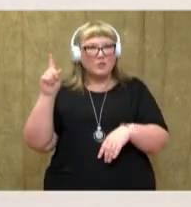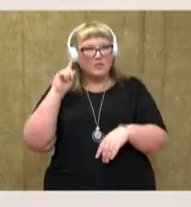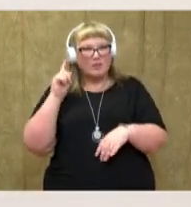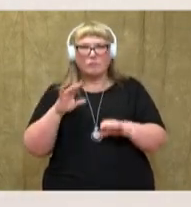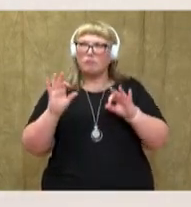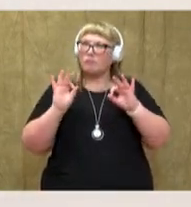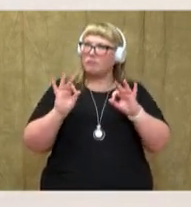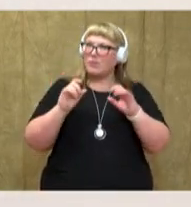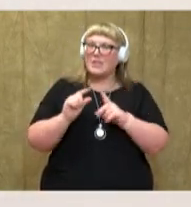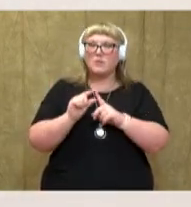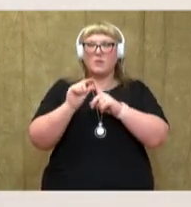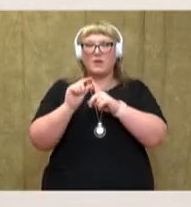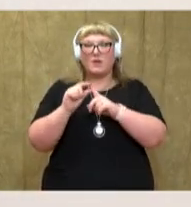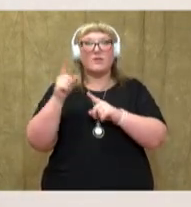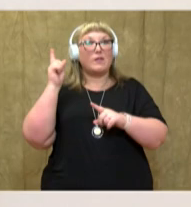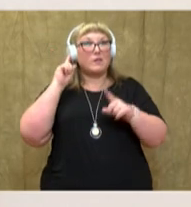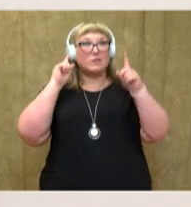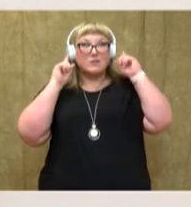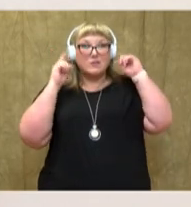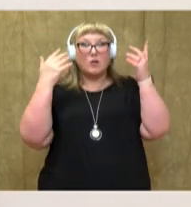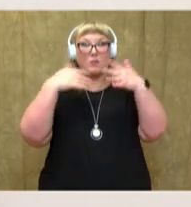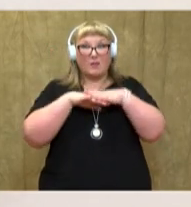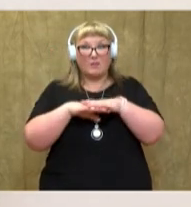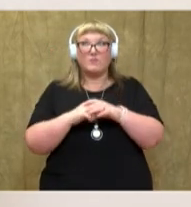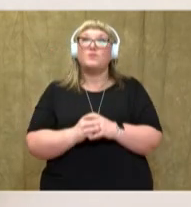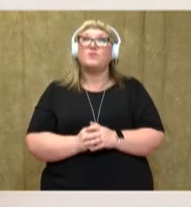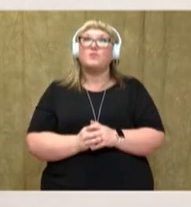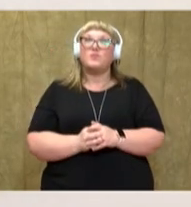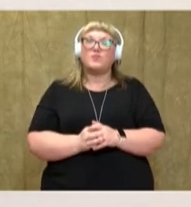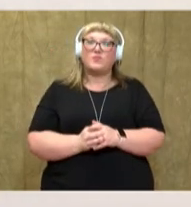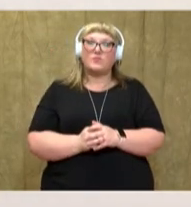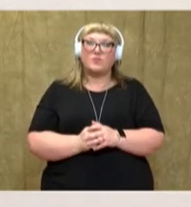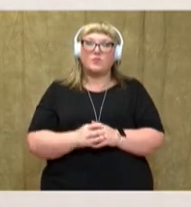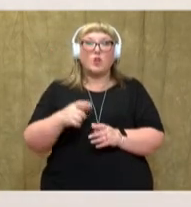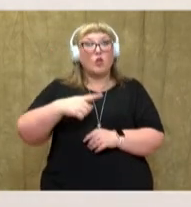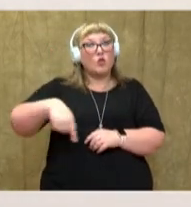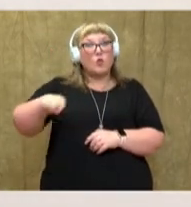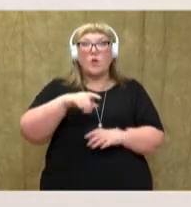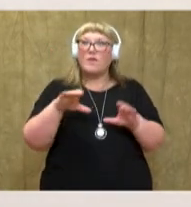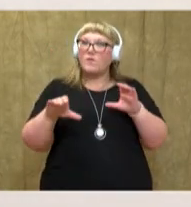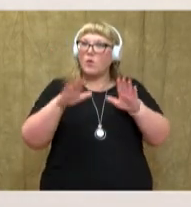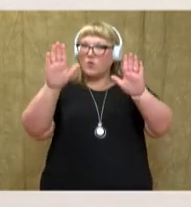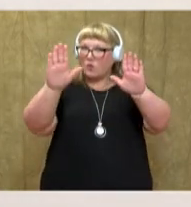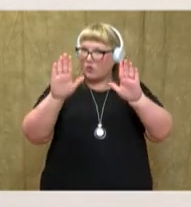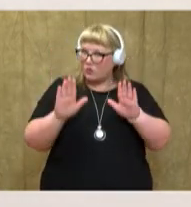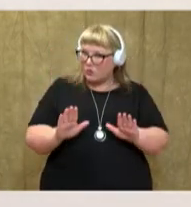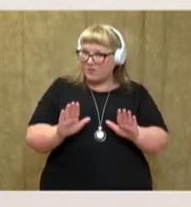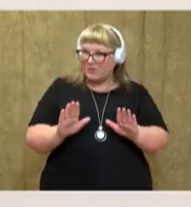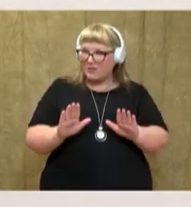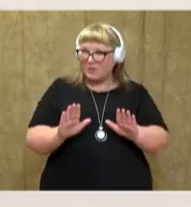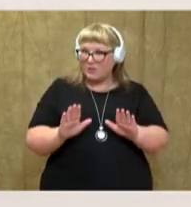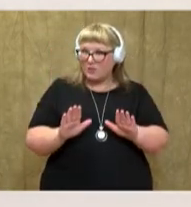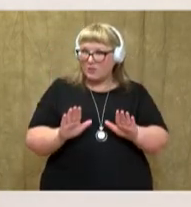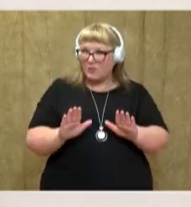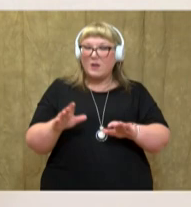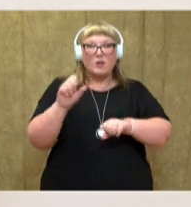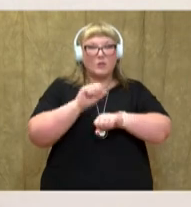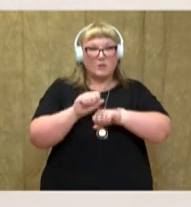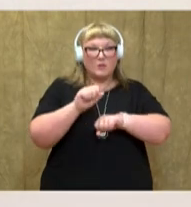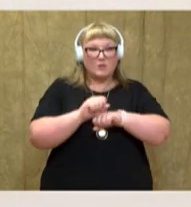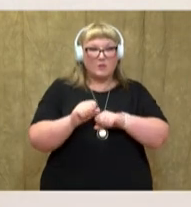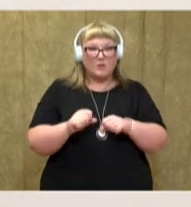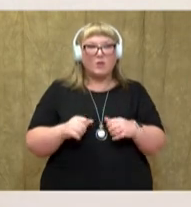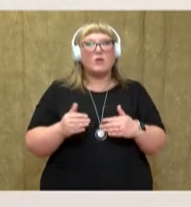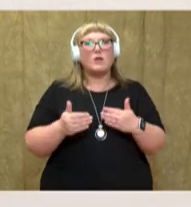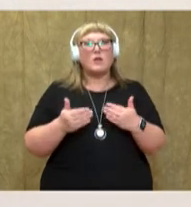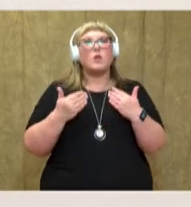digraph. That's important for us to know. You guys have done a wonderful and fantastic job.